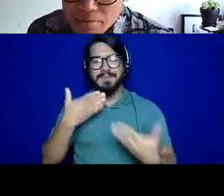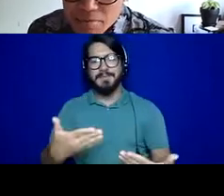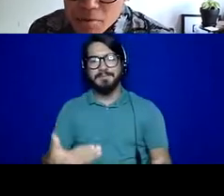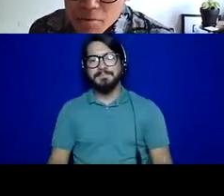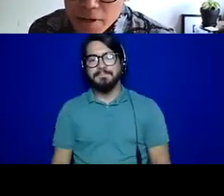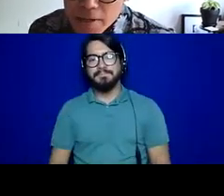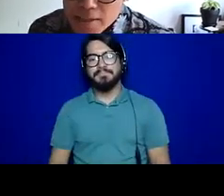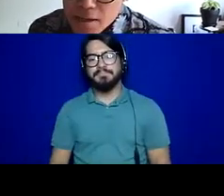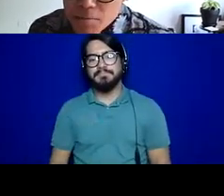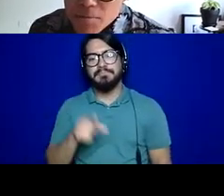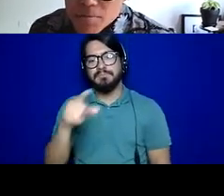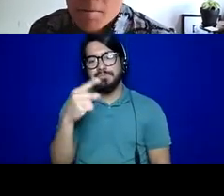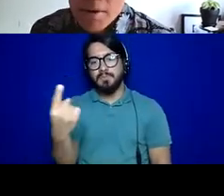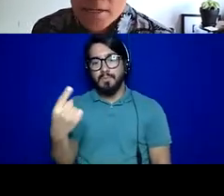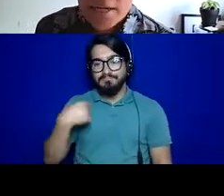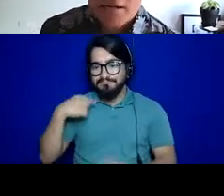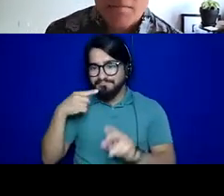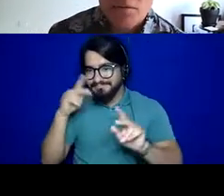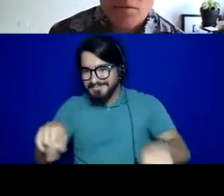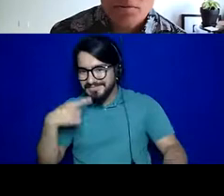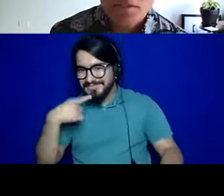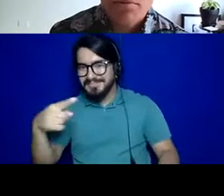Alex, leaving with more awareness on what my